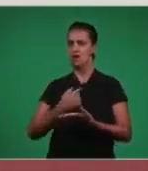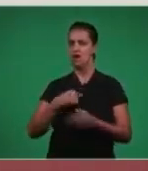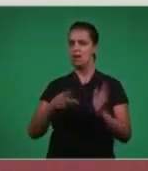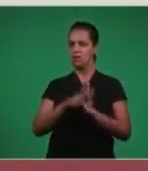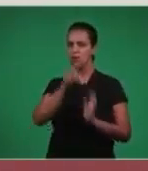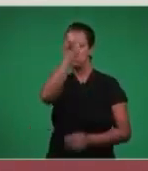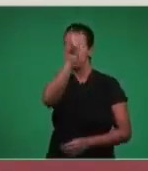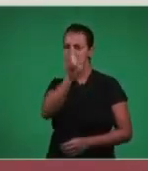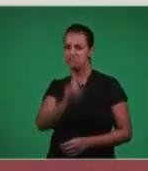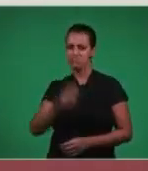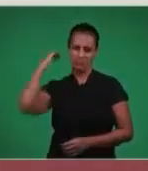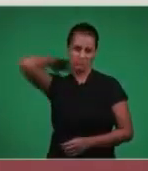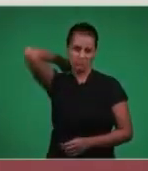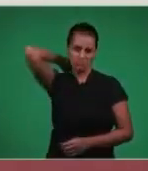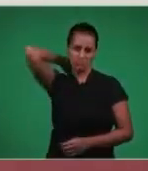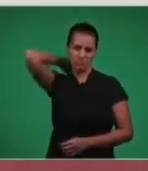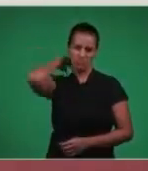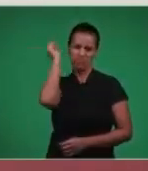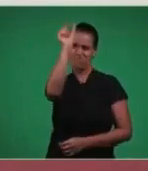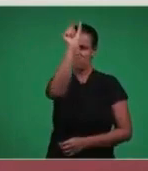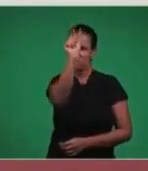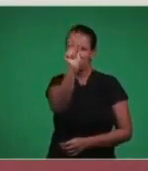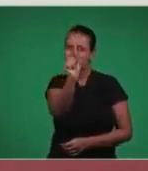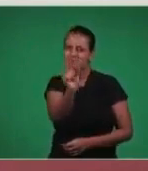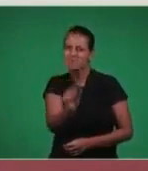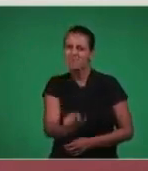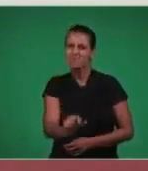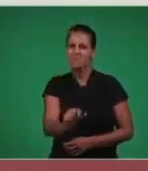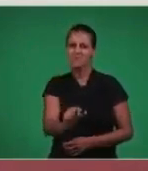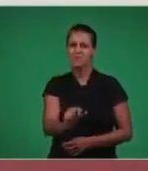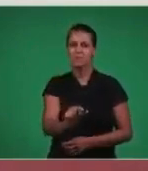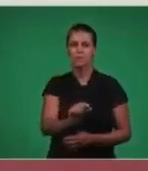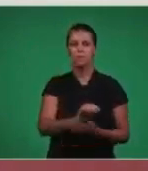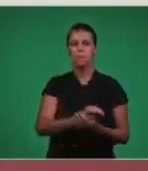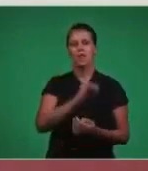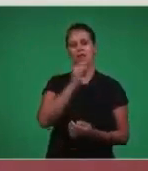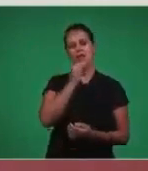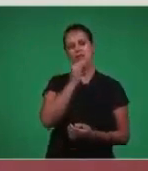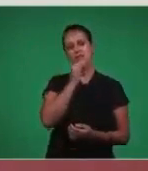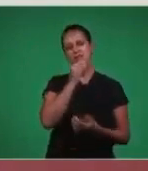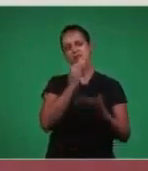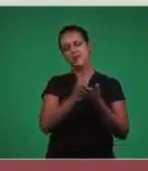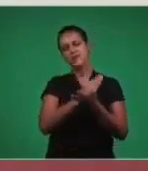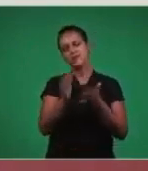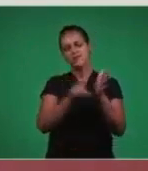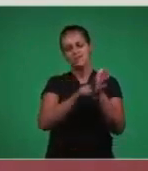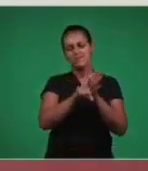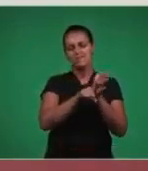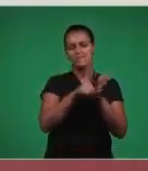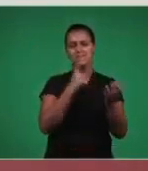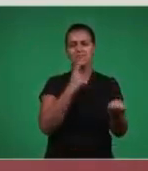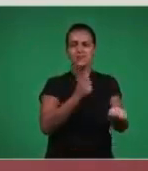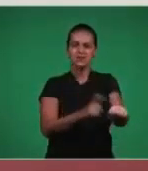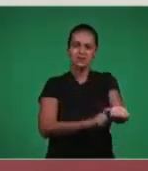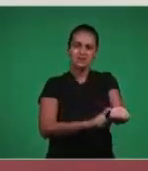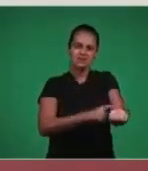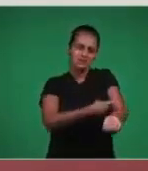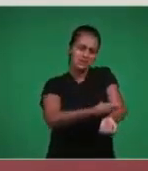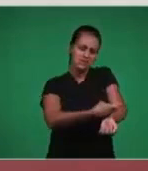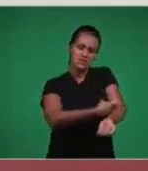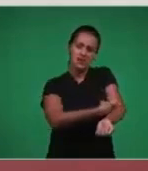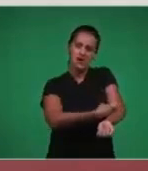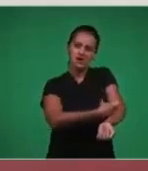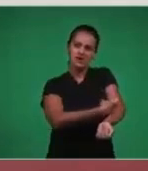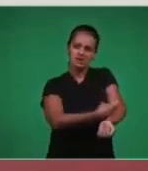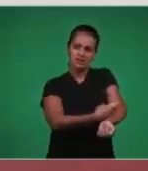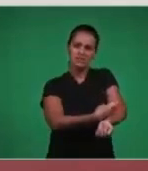The bone marrow is studied in such a way that even if you look in an exam, if you do a blood test, today